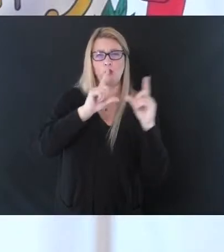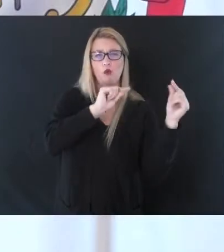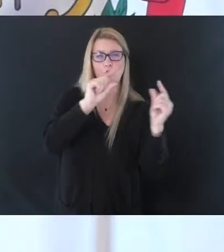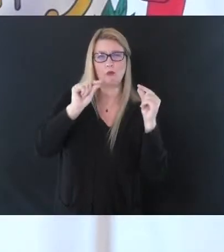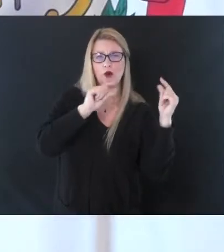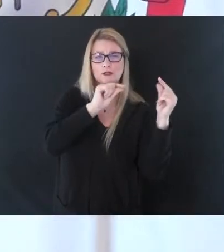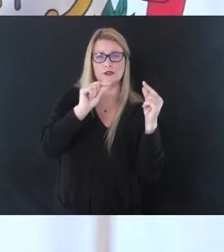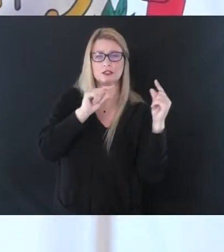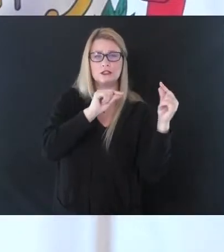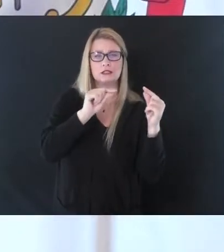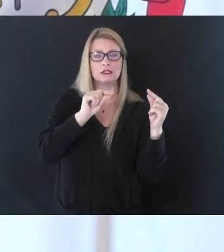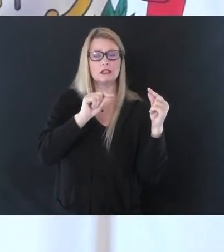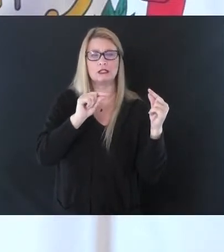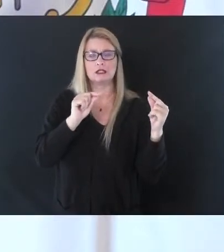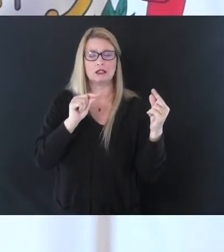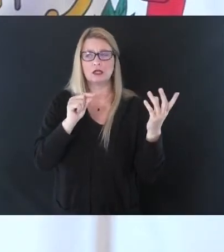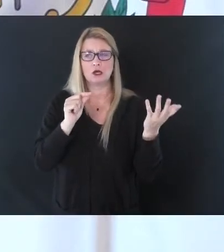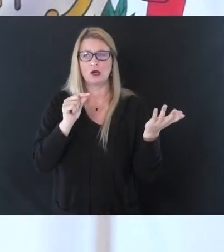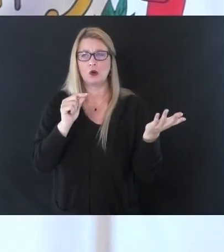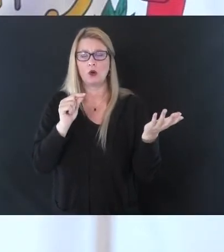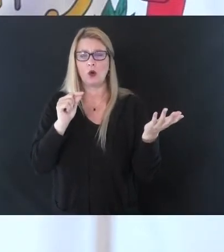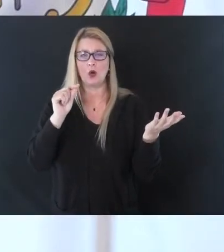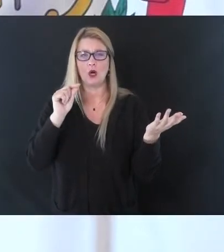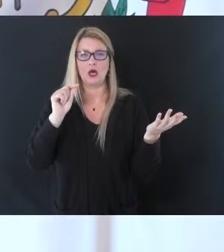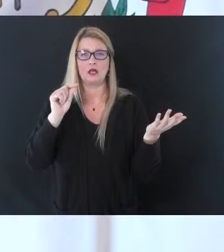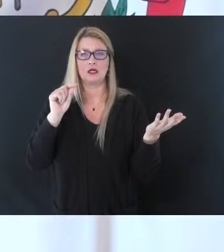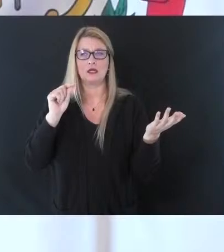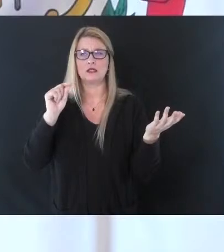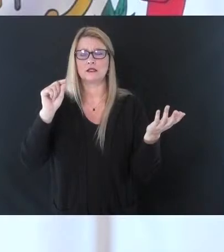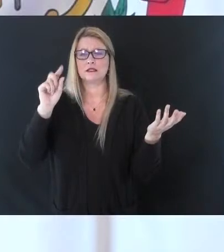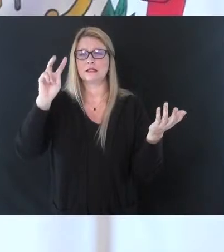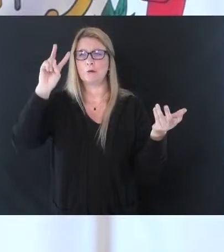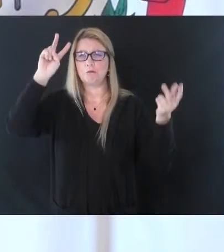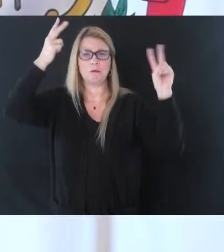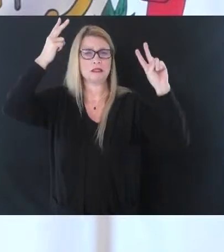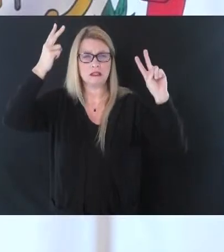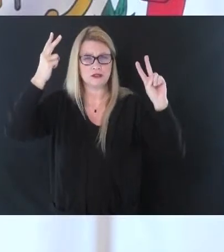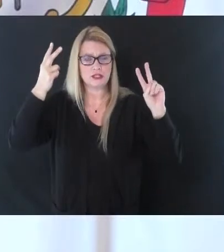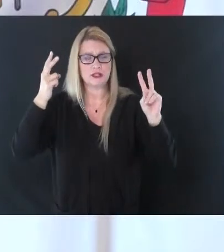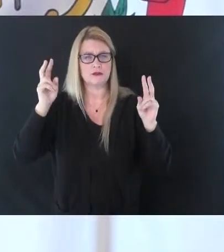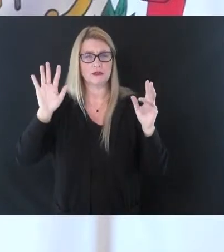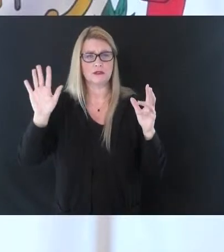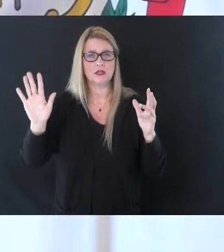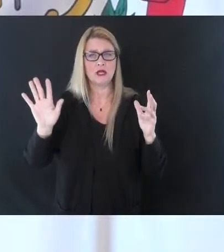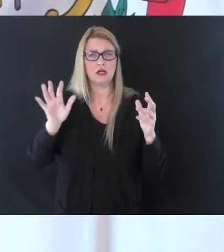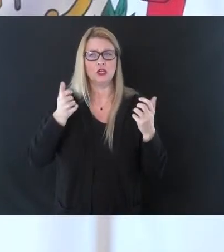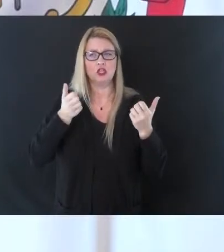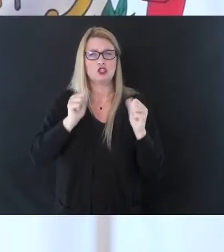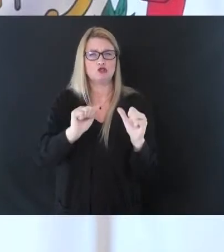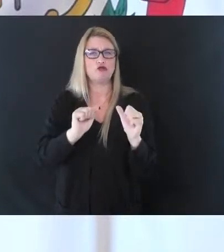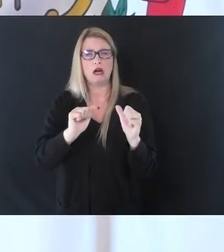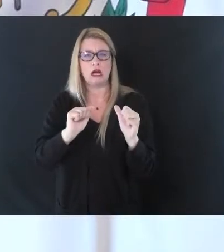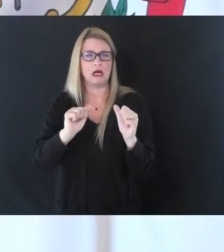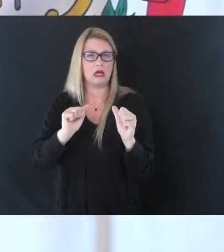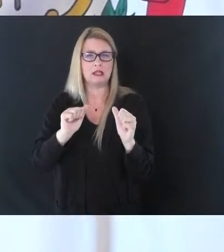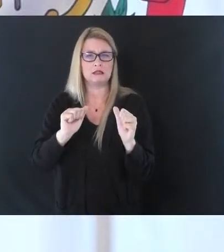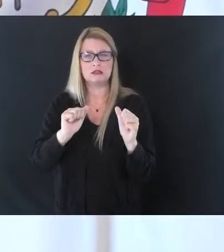either these rumors or these incentives, you know, to try to drive your message